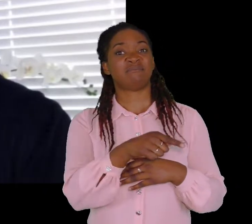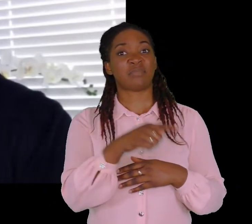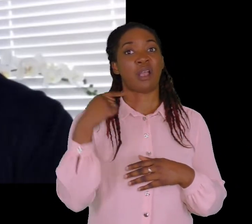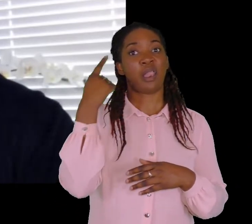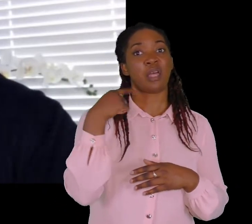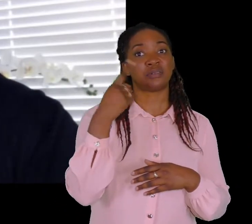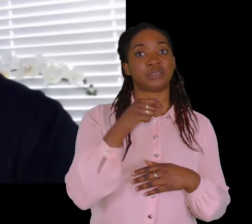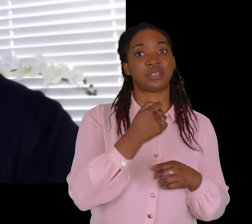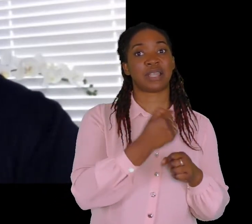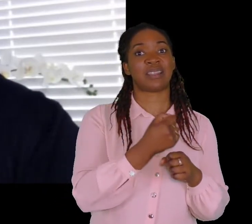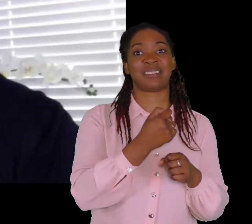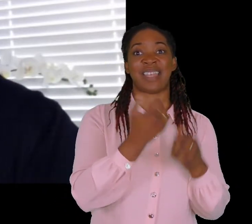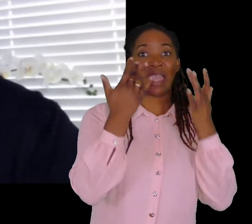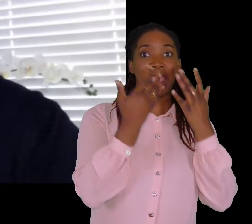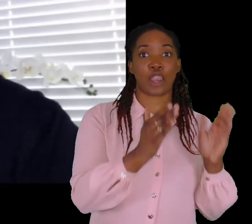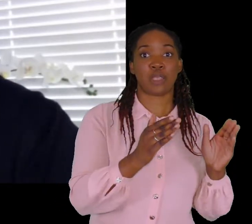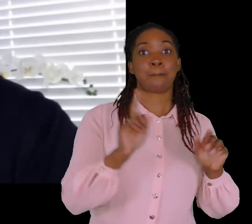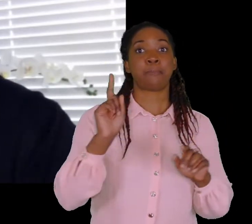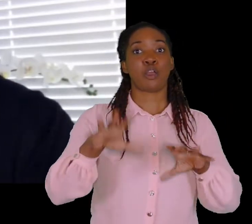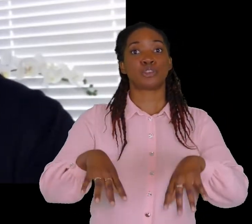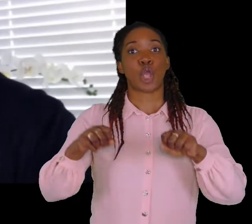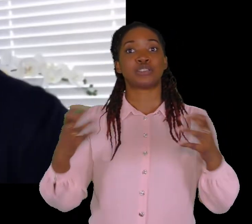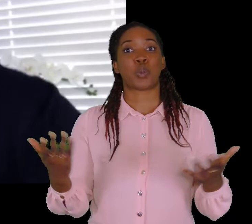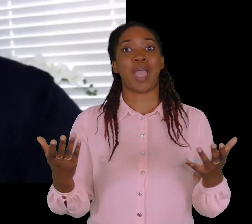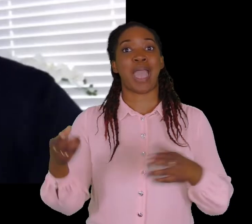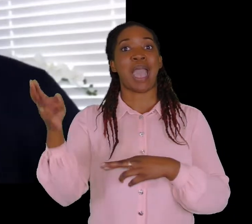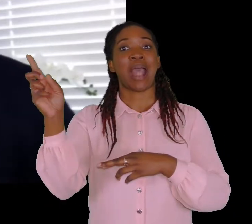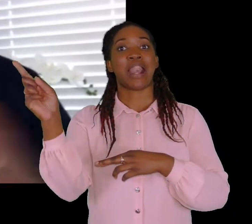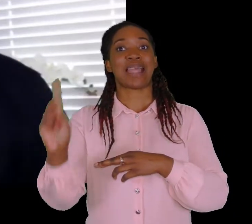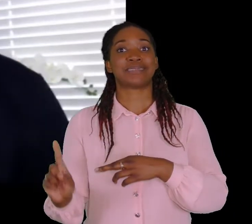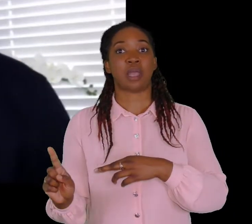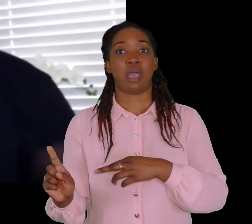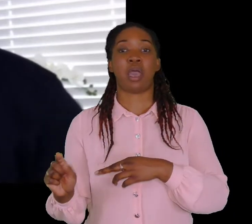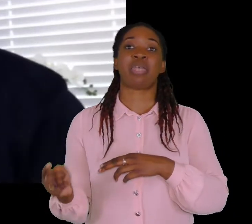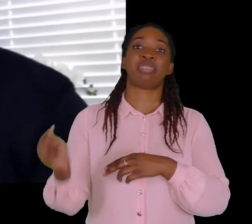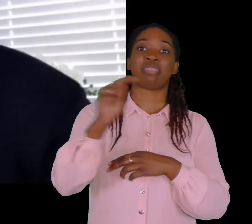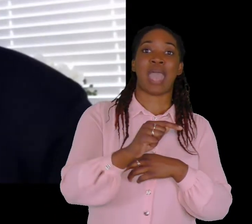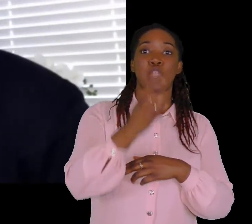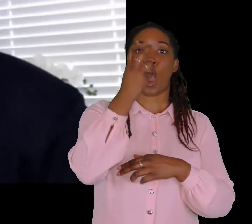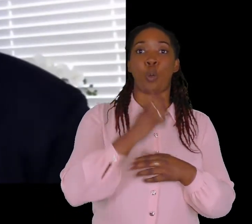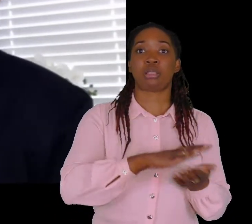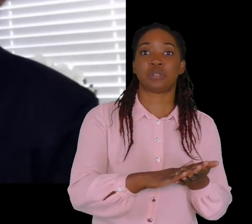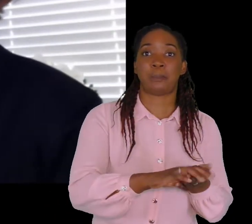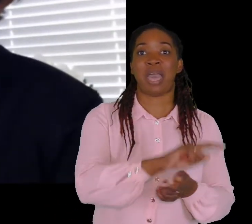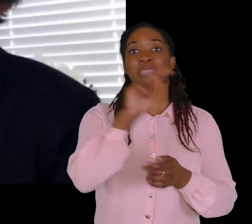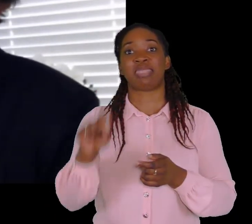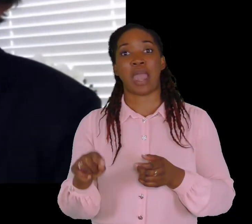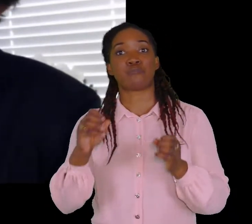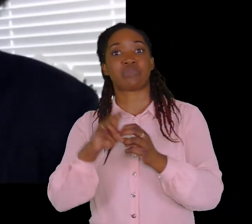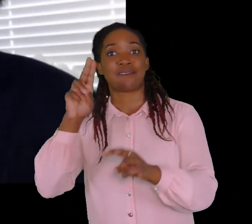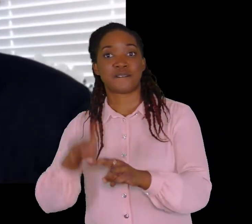It went to Oldham, and it went to Bradford. So, and we were in touch with all of these people